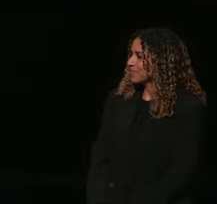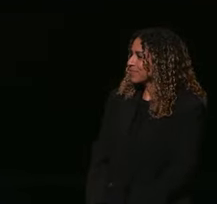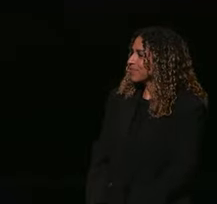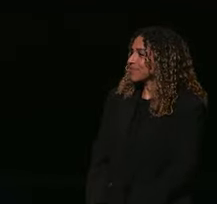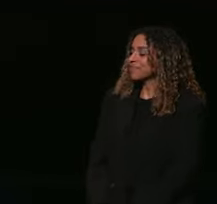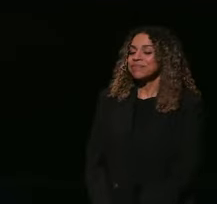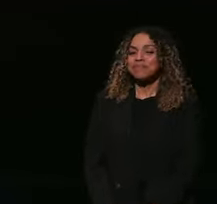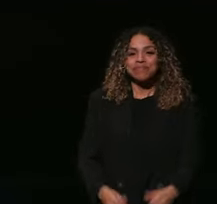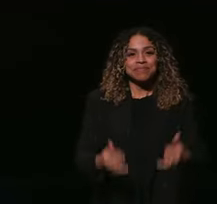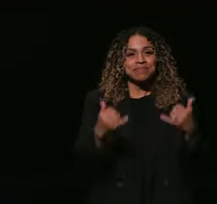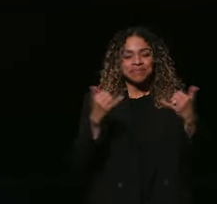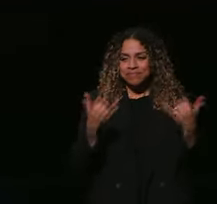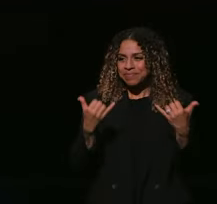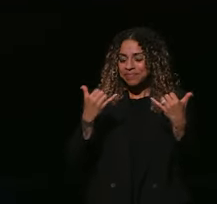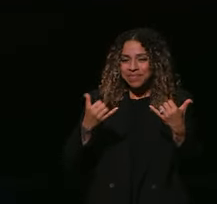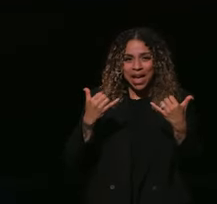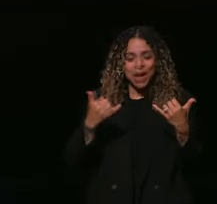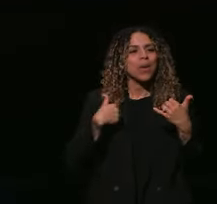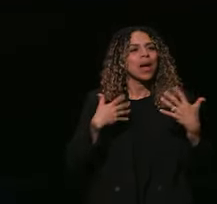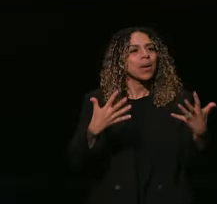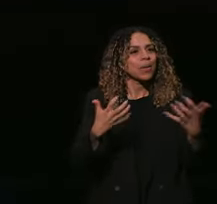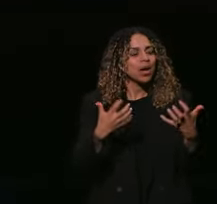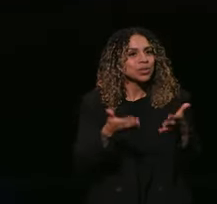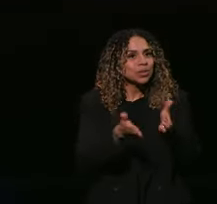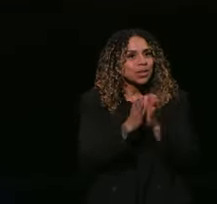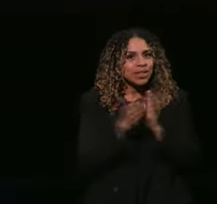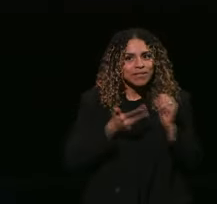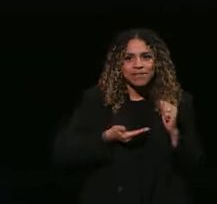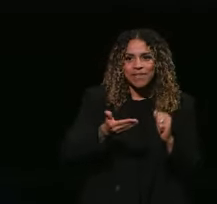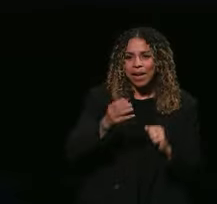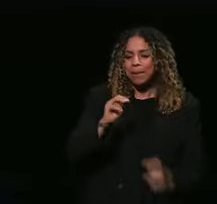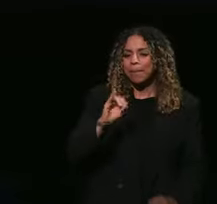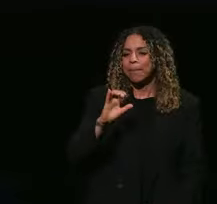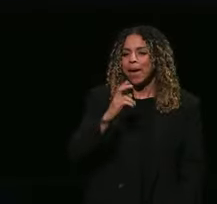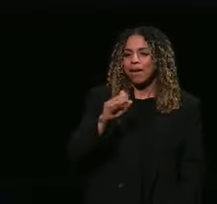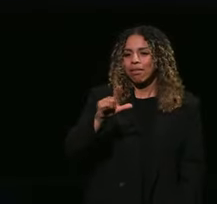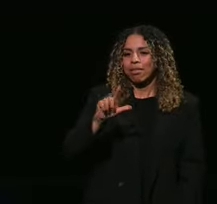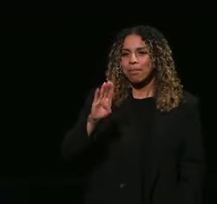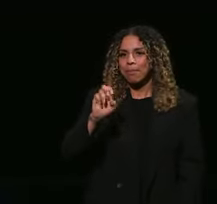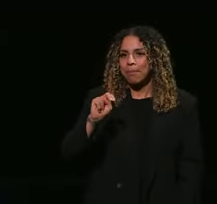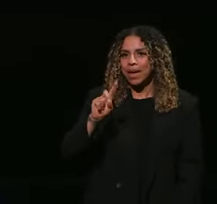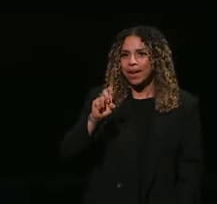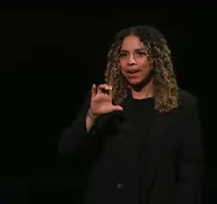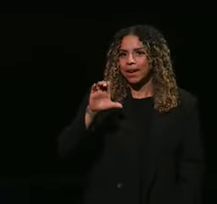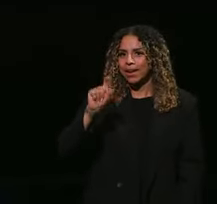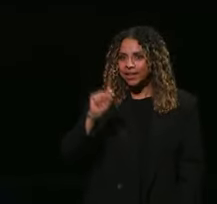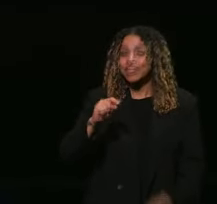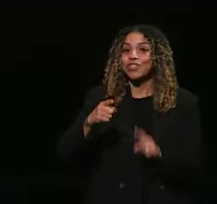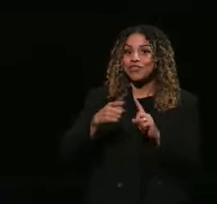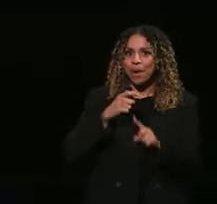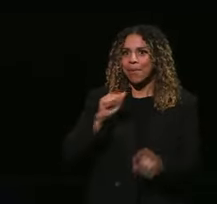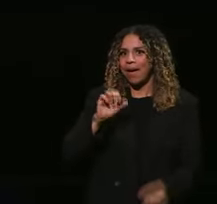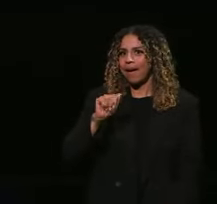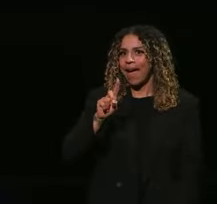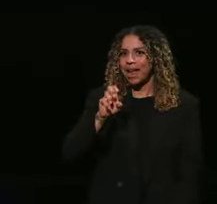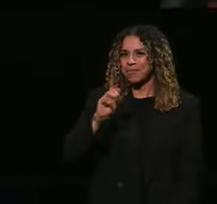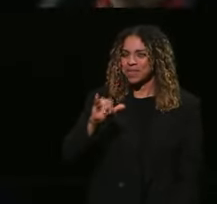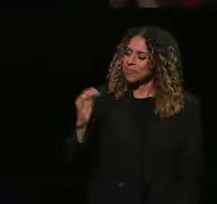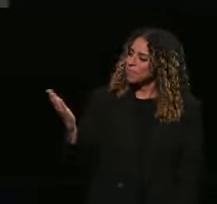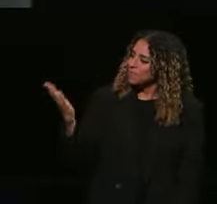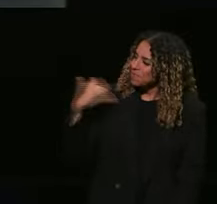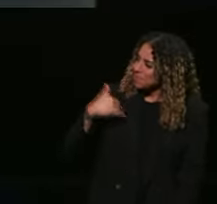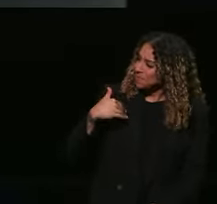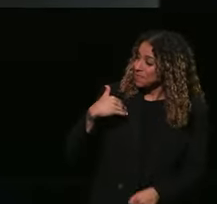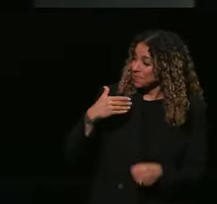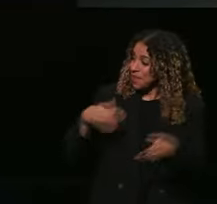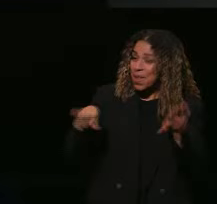We will, I'd like to invite Michael Benedict from the Academy back to the stage for closing remarks.